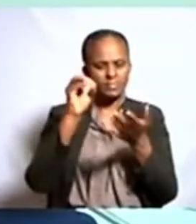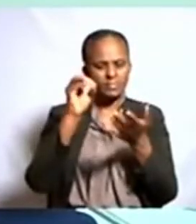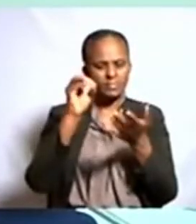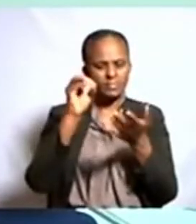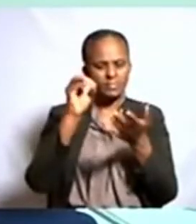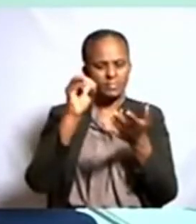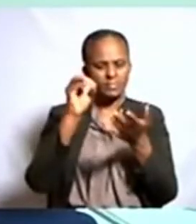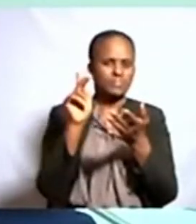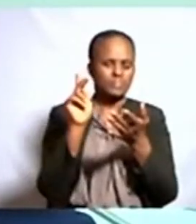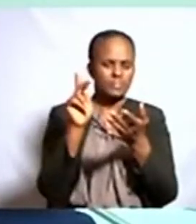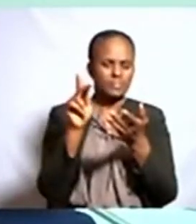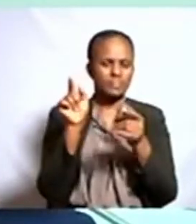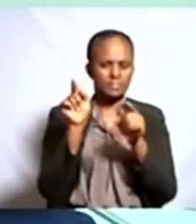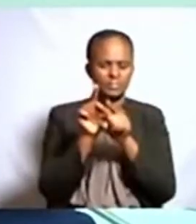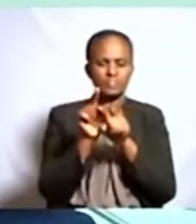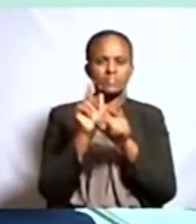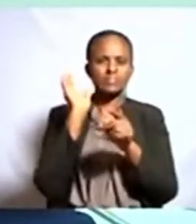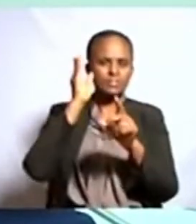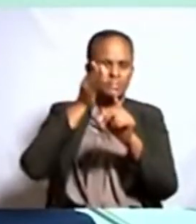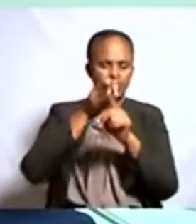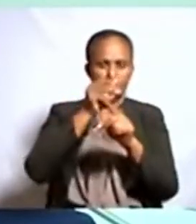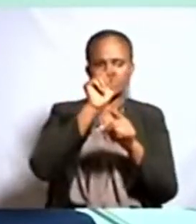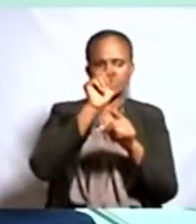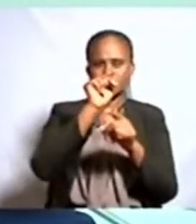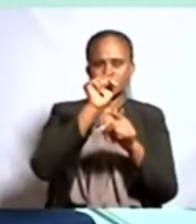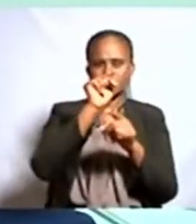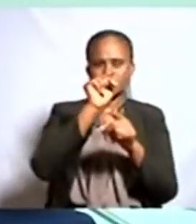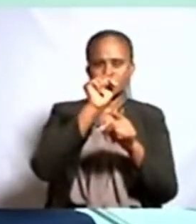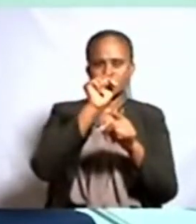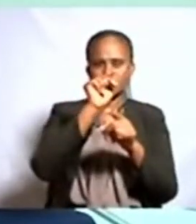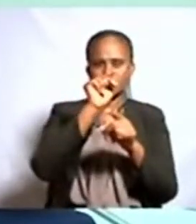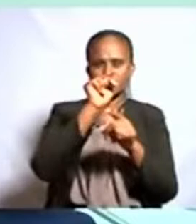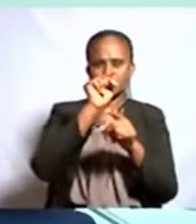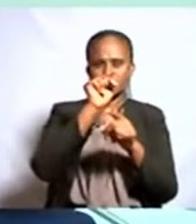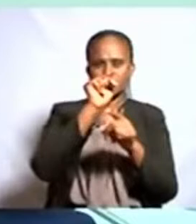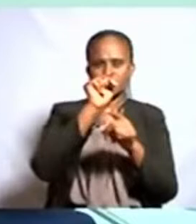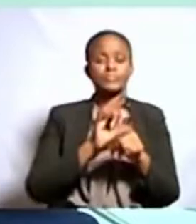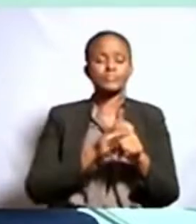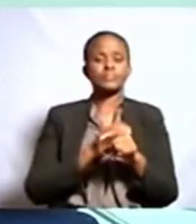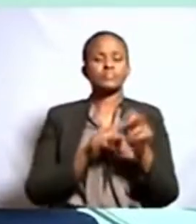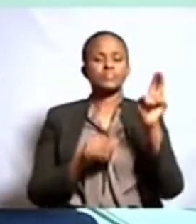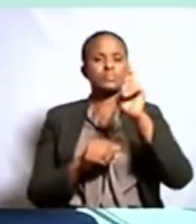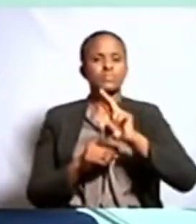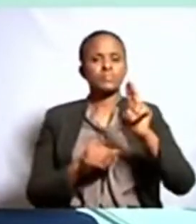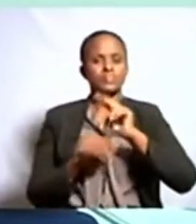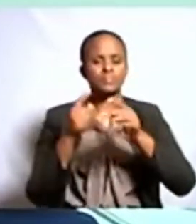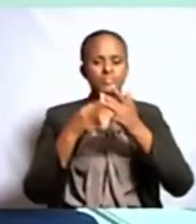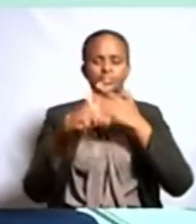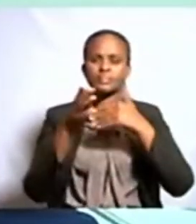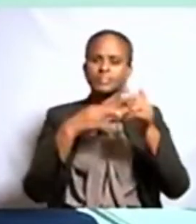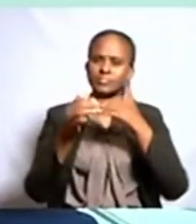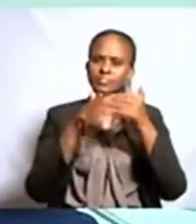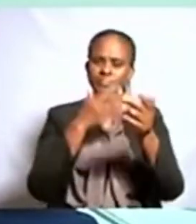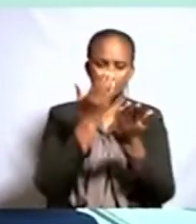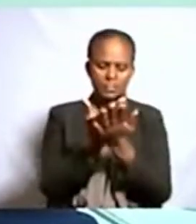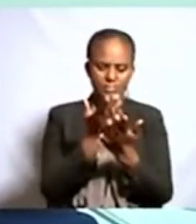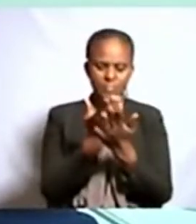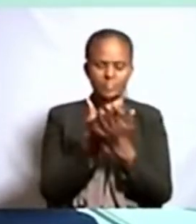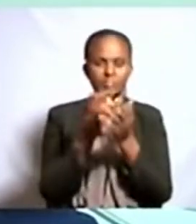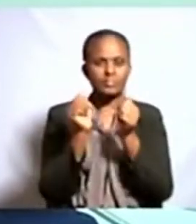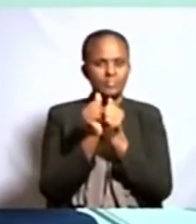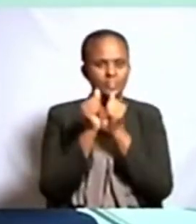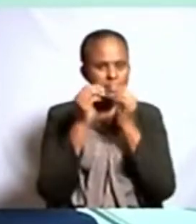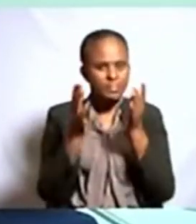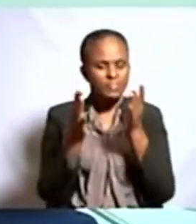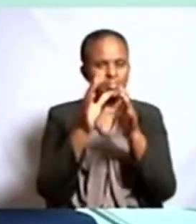5,360,500 kwacha to NAB Africa Enterprises Limited, using simplified bidding